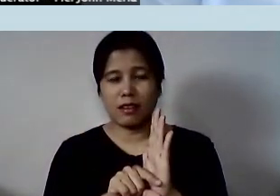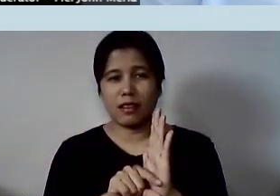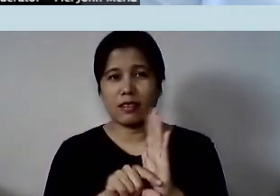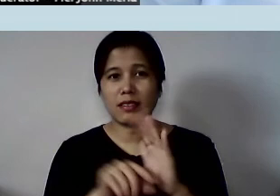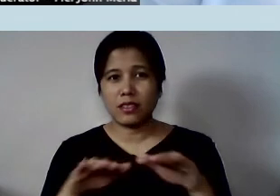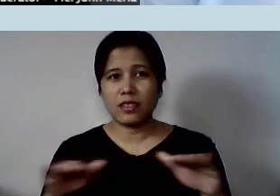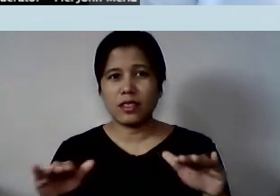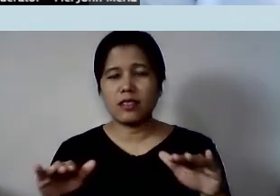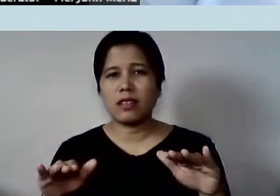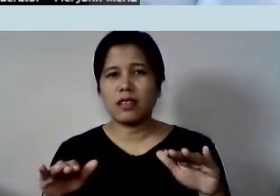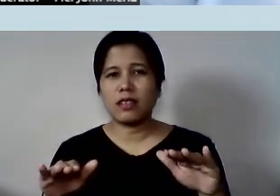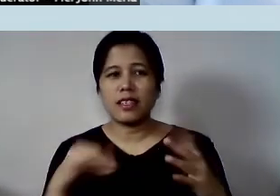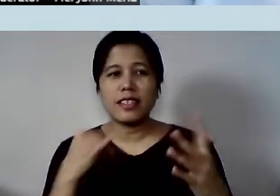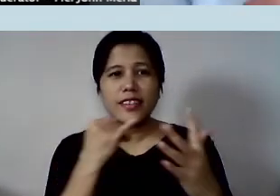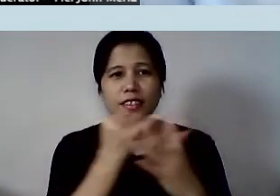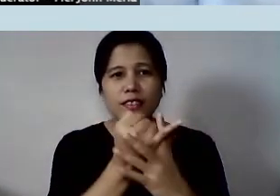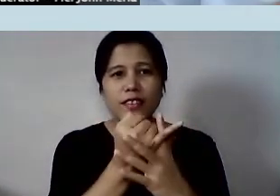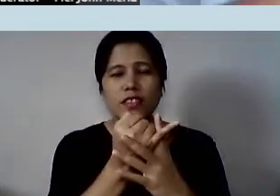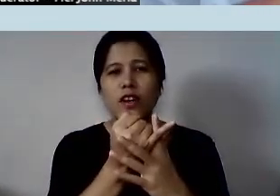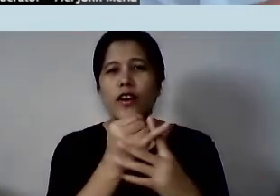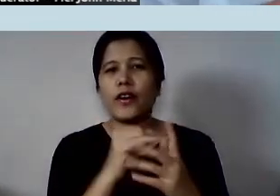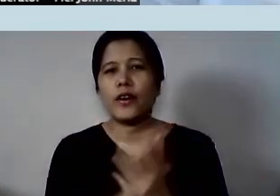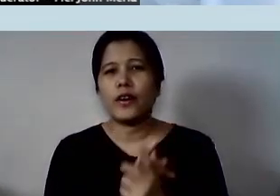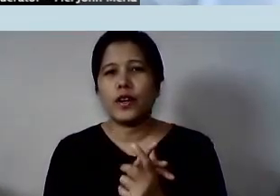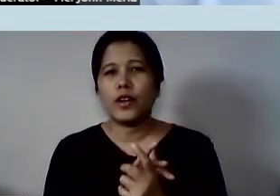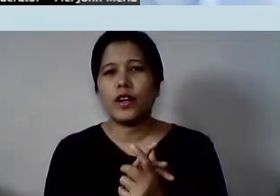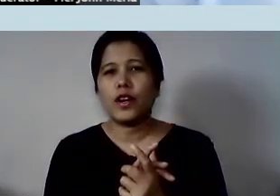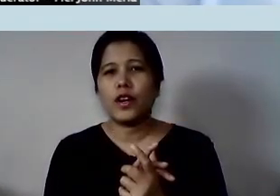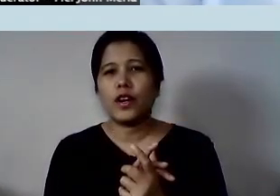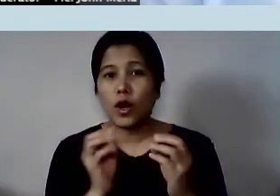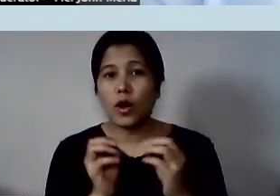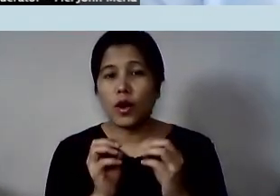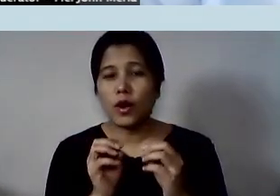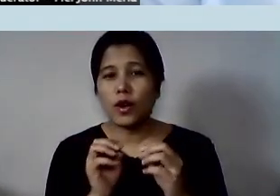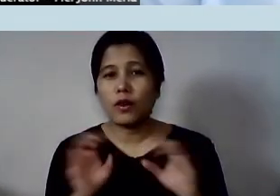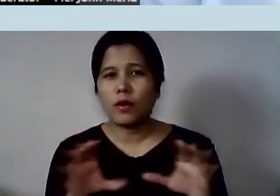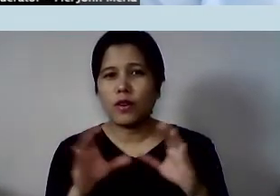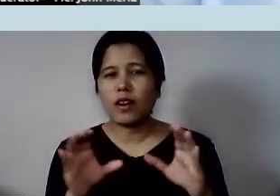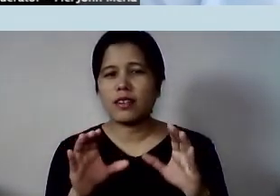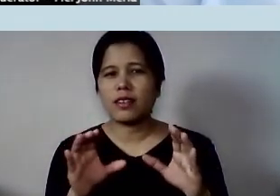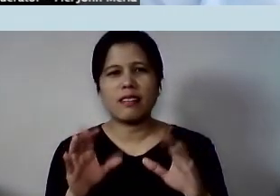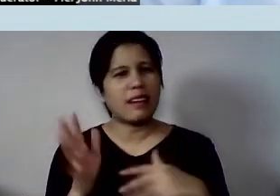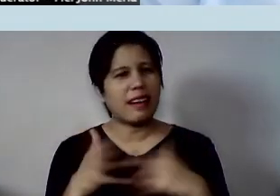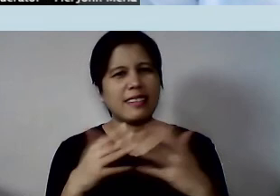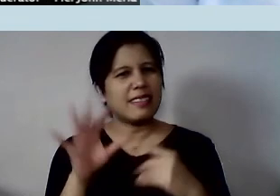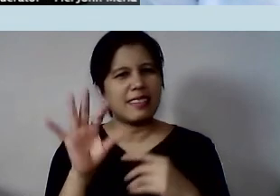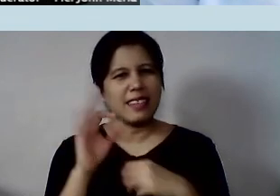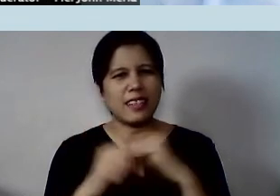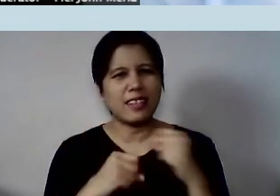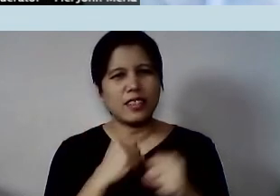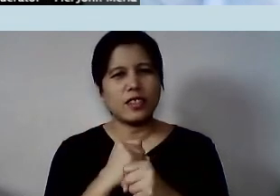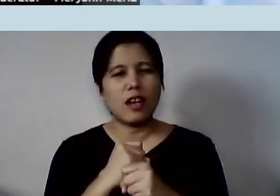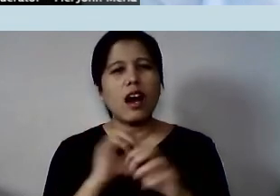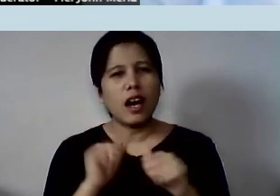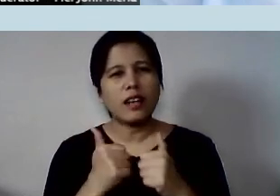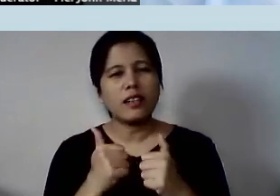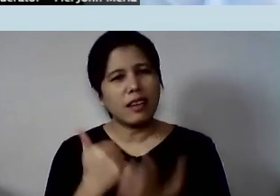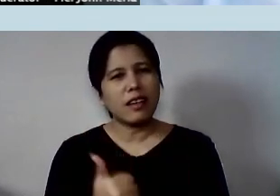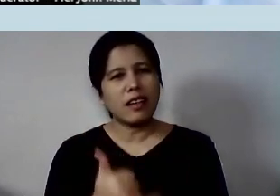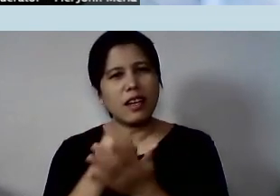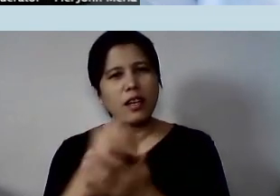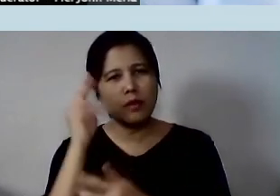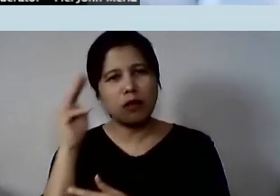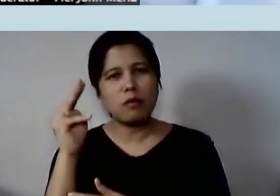the intervention to work, I guess, kahit po 9 years old na siya? How can I help him pagdating sa studies niya?